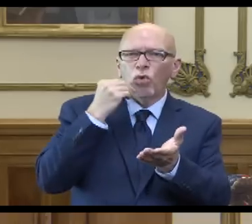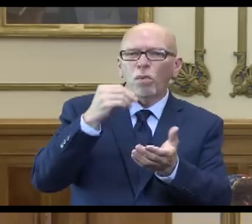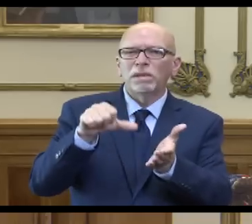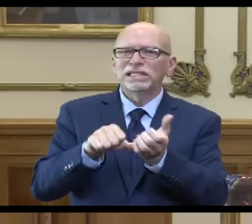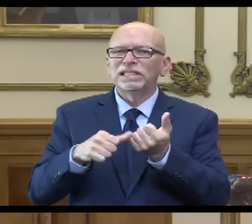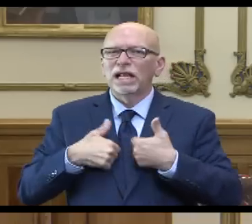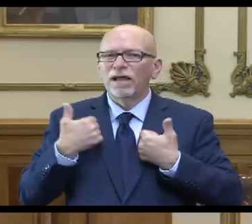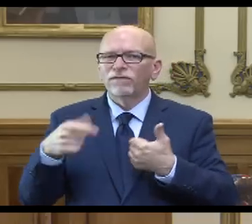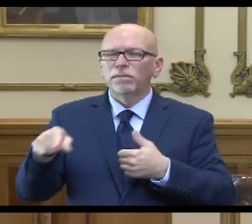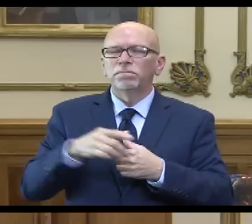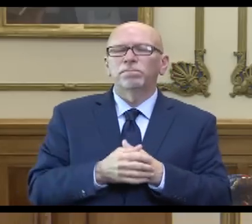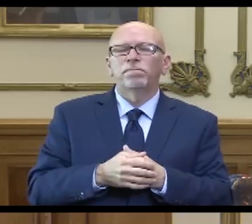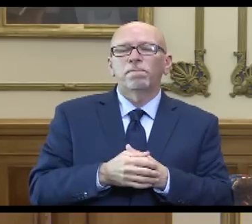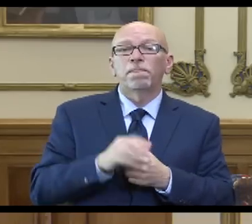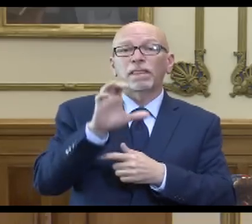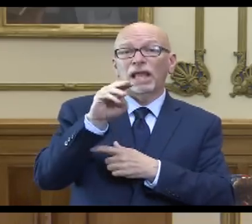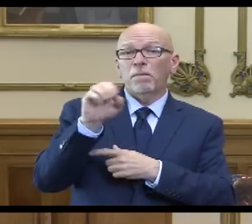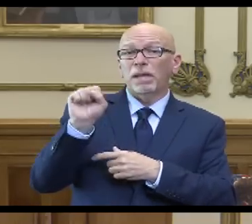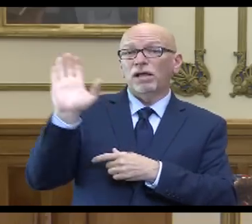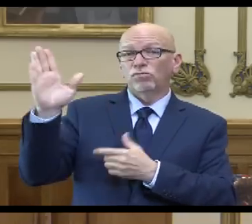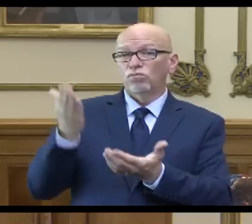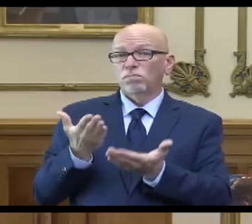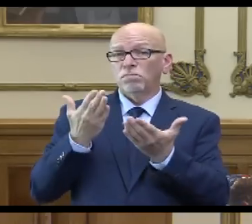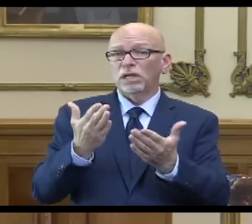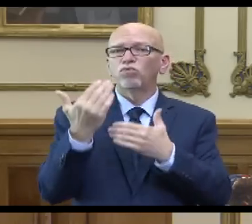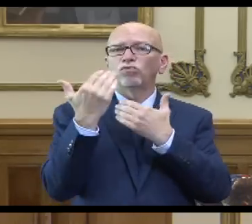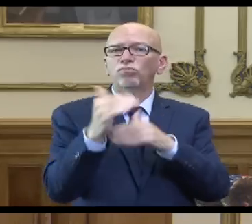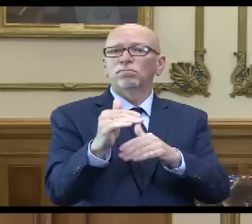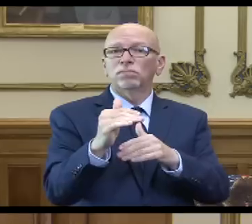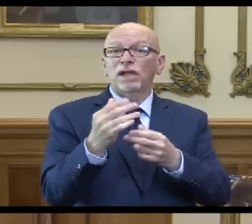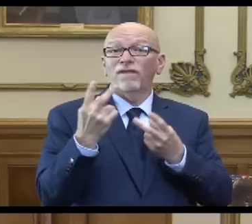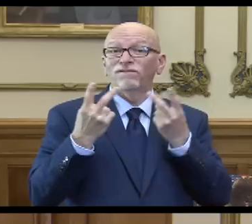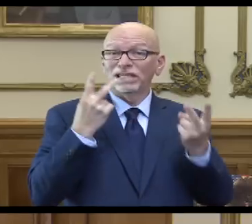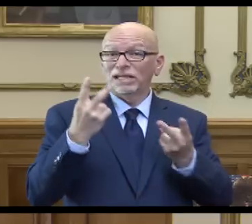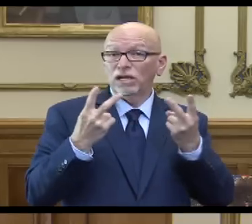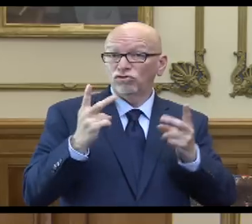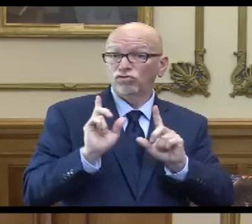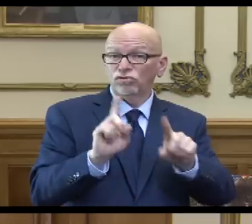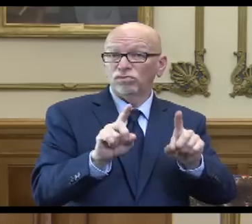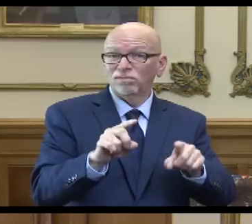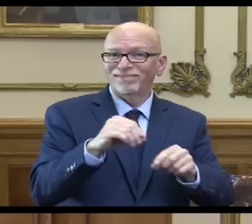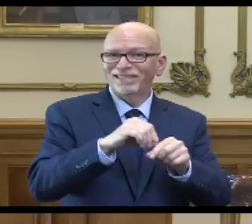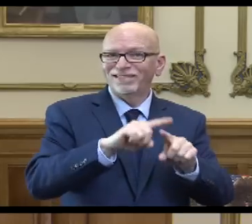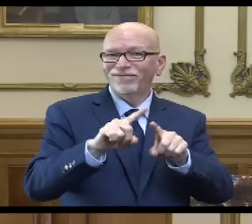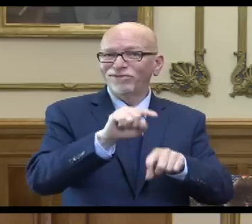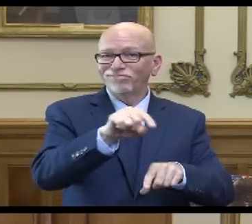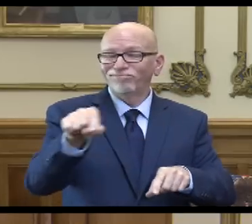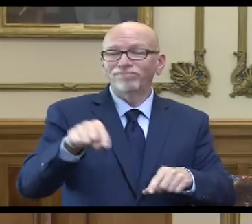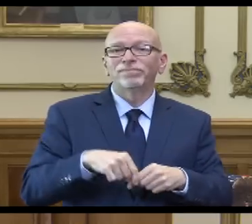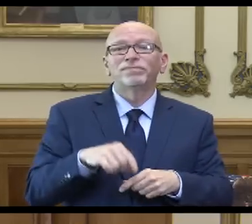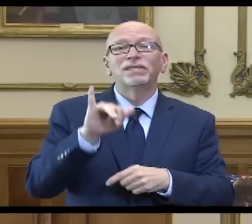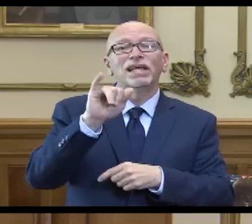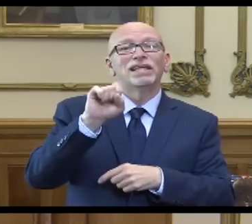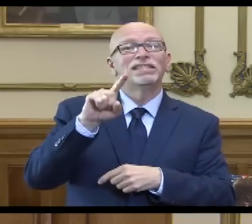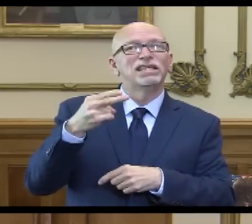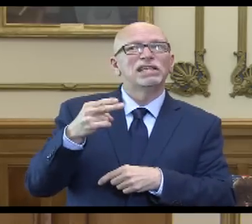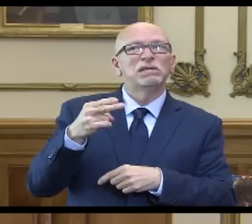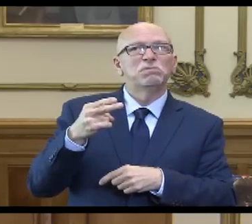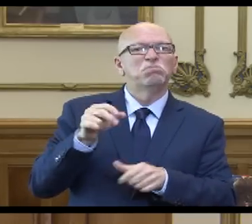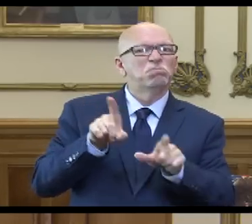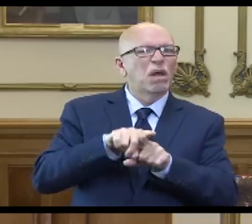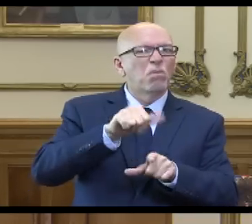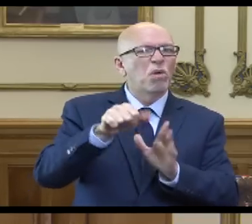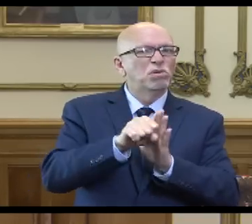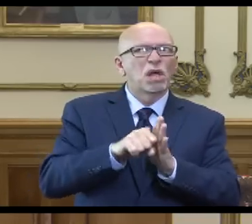facilities. When CMS recommended restricting visitation in these facilities, ISDH, like every other state,